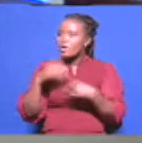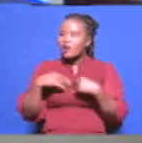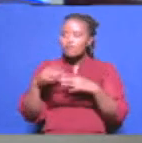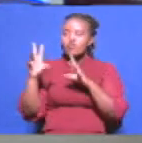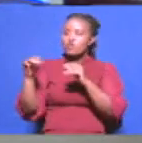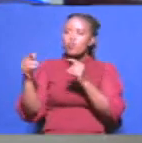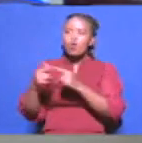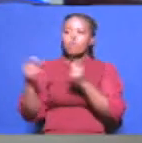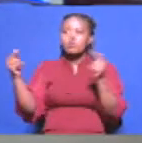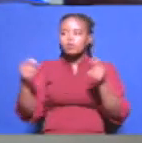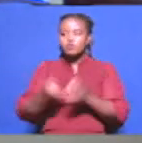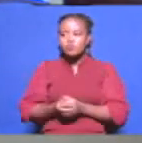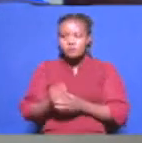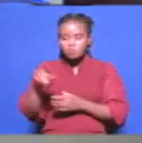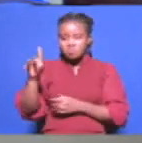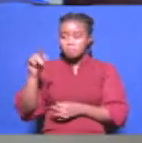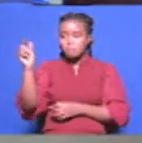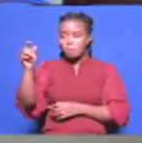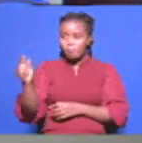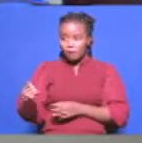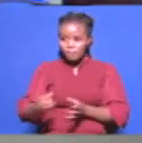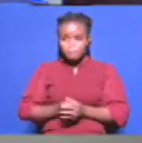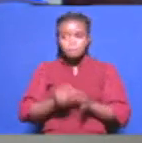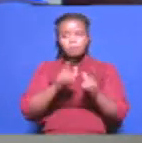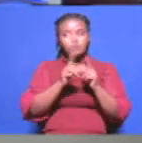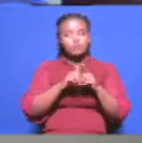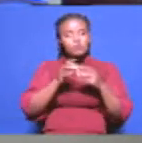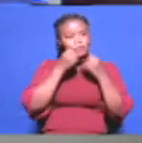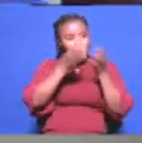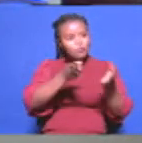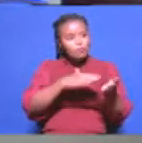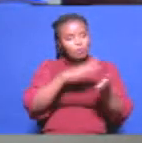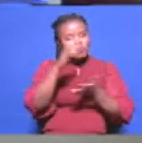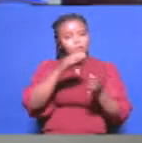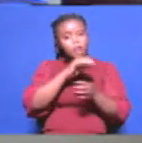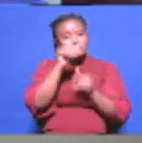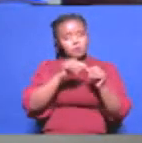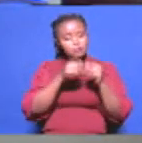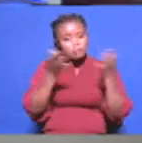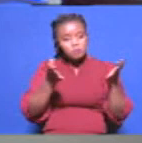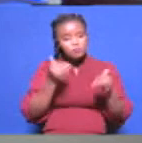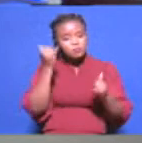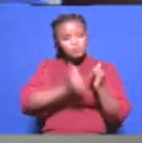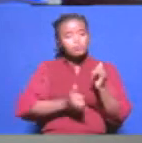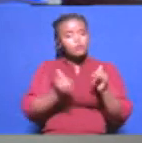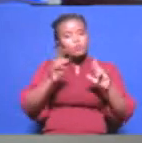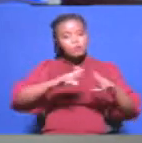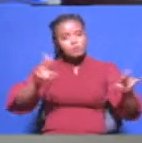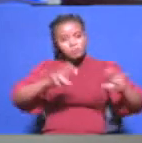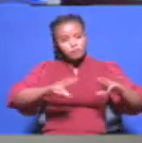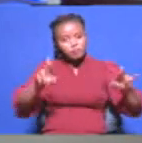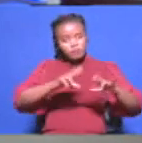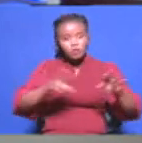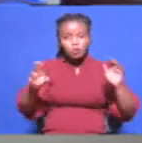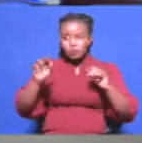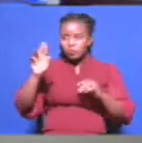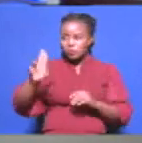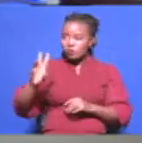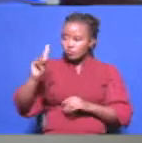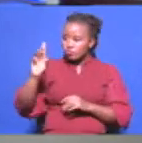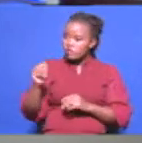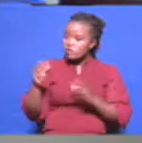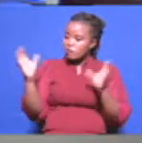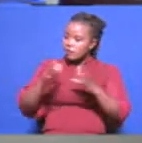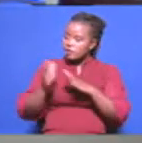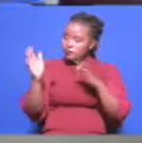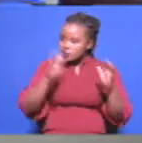opposition in their regions. We'll also be telling you about the final touches on the UDA nominations slated to happen tomorrow